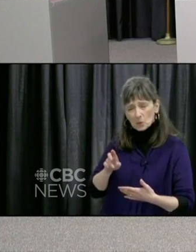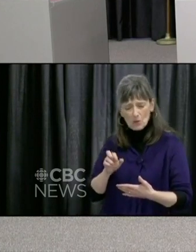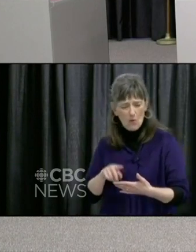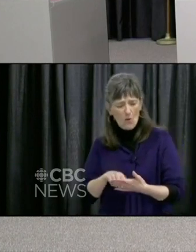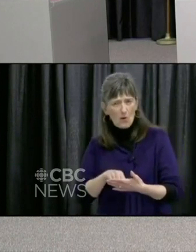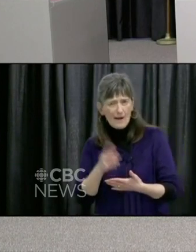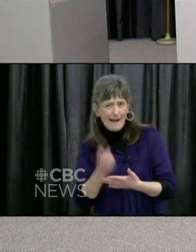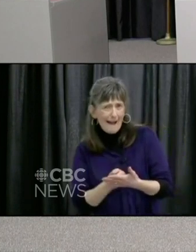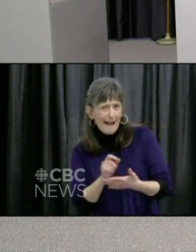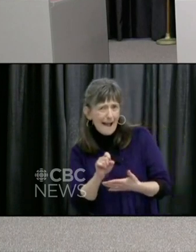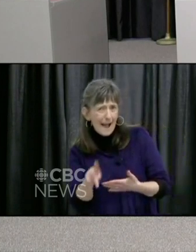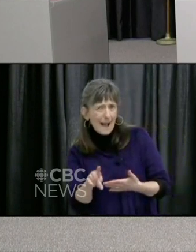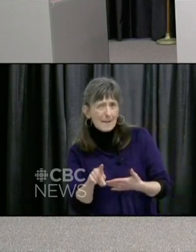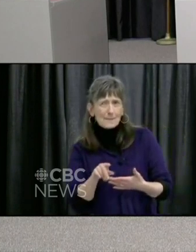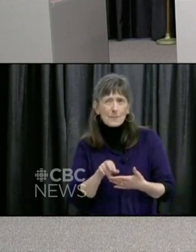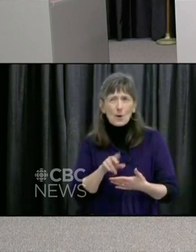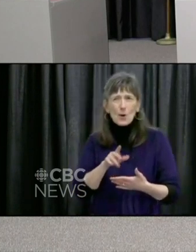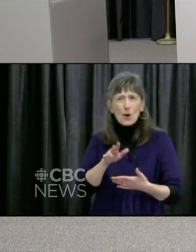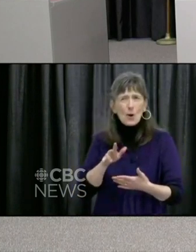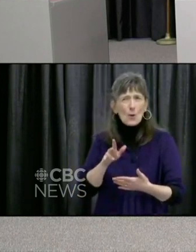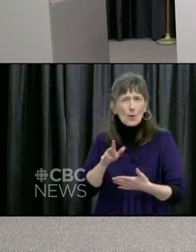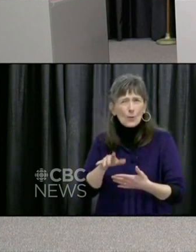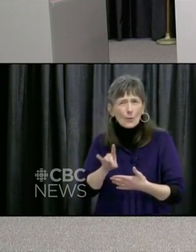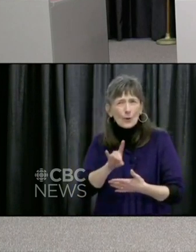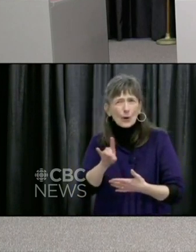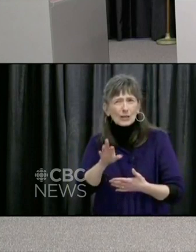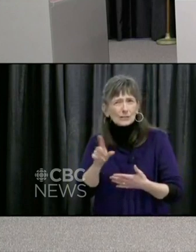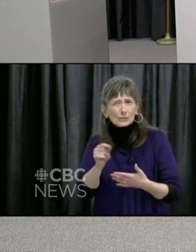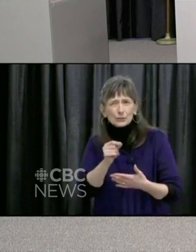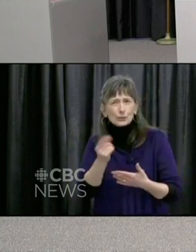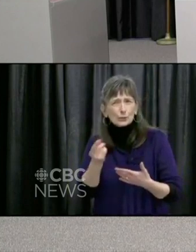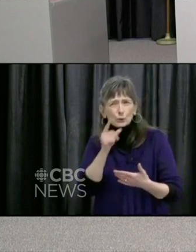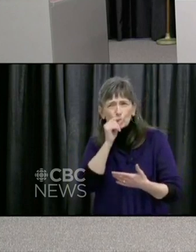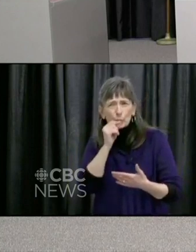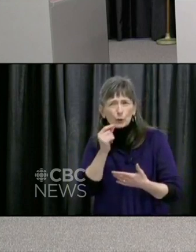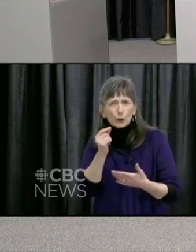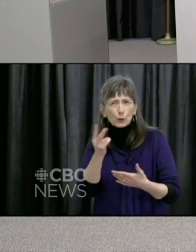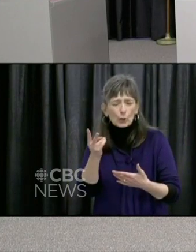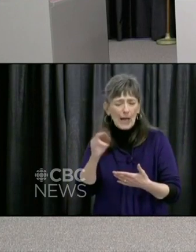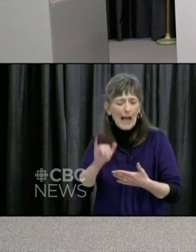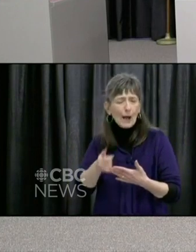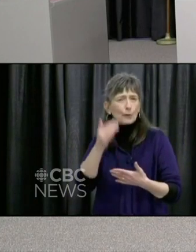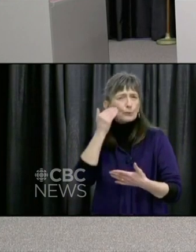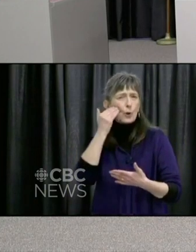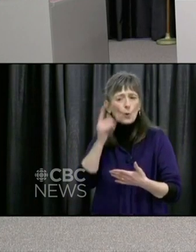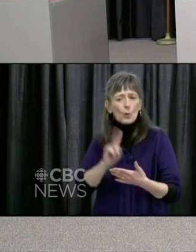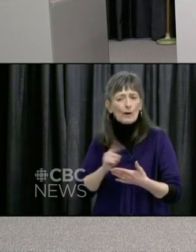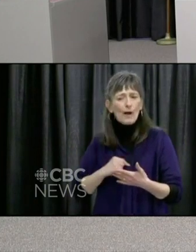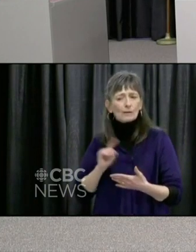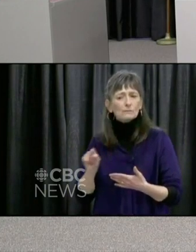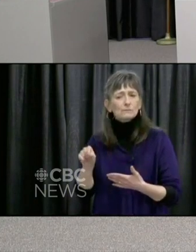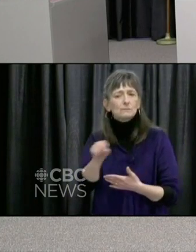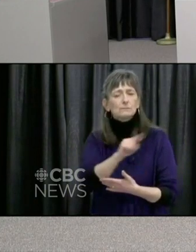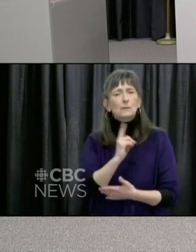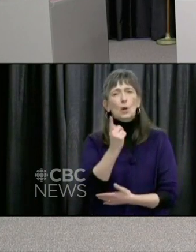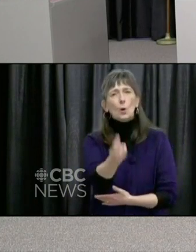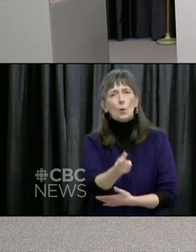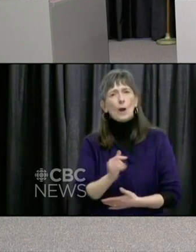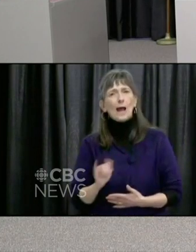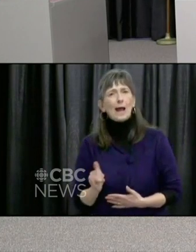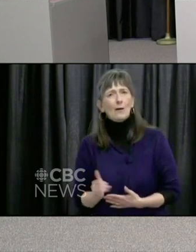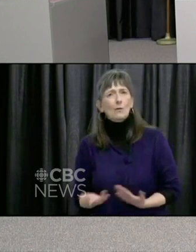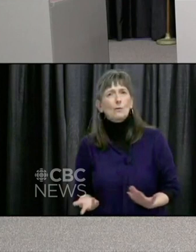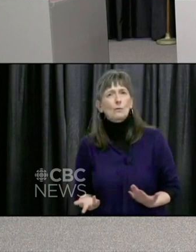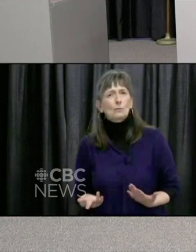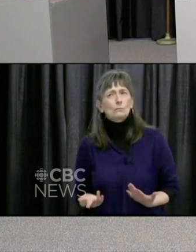And a bit about kind of how you would go about getting consent from not only the patient but also the people that